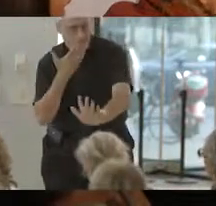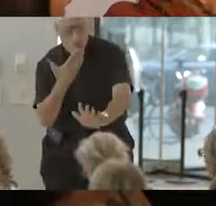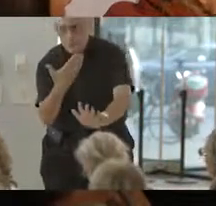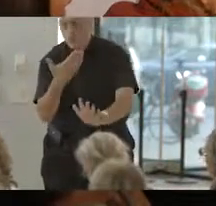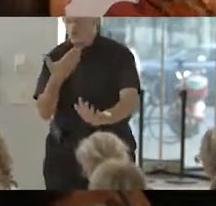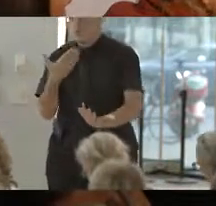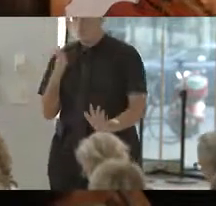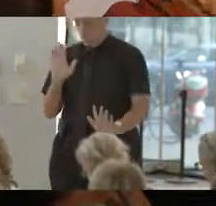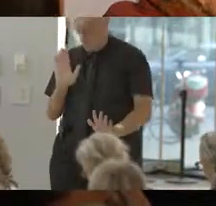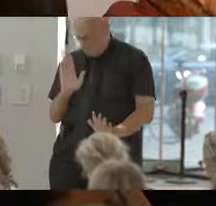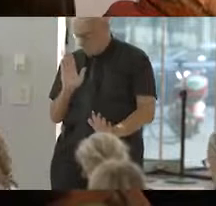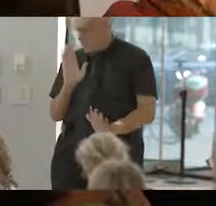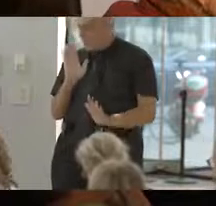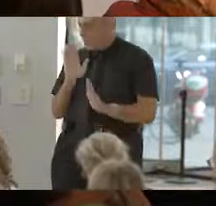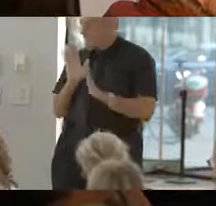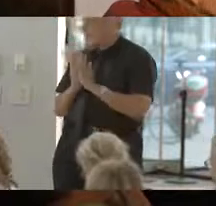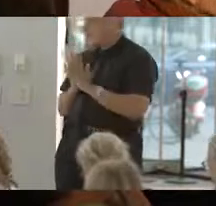cards, yeah.